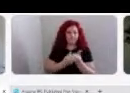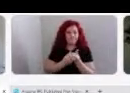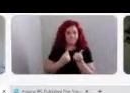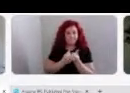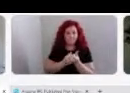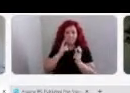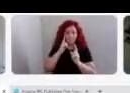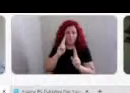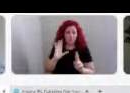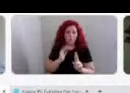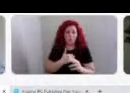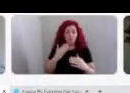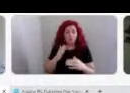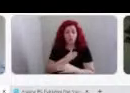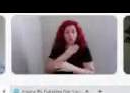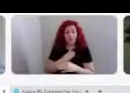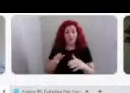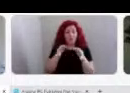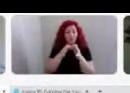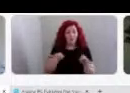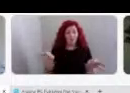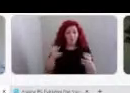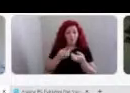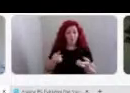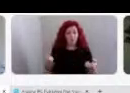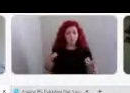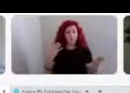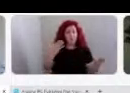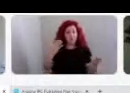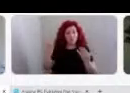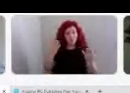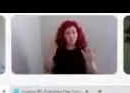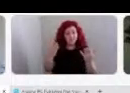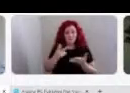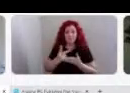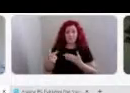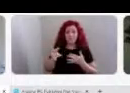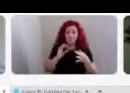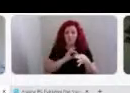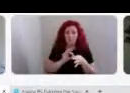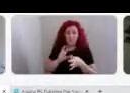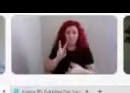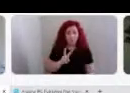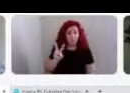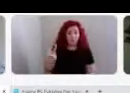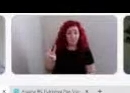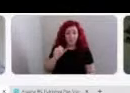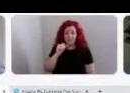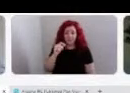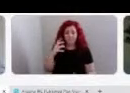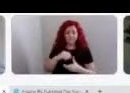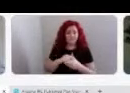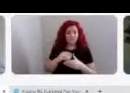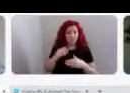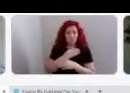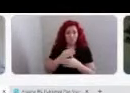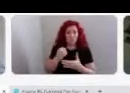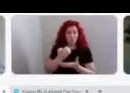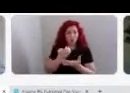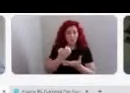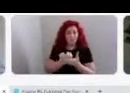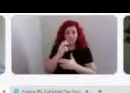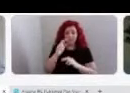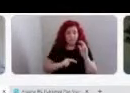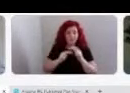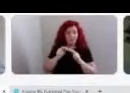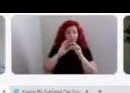our shared land resources and services failure to link the verde valley disavows our shared economies and facilities and